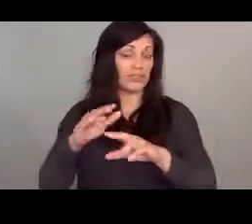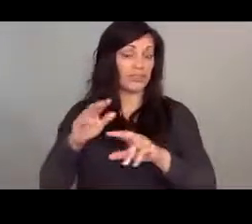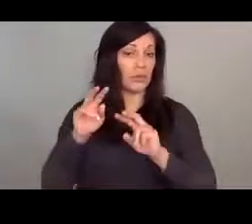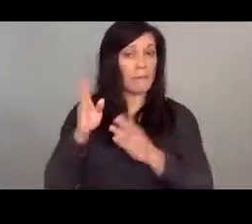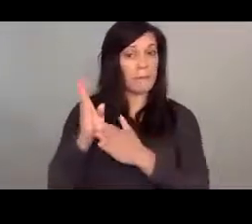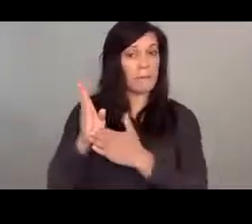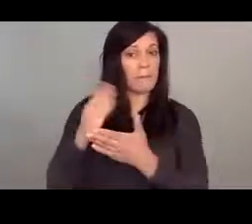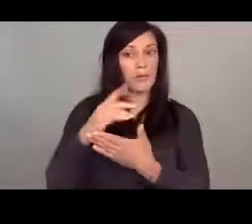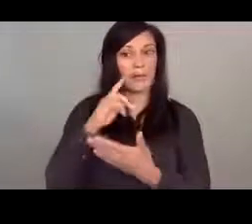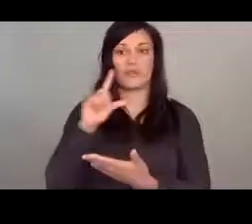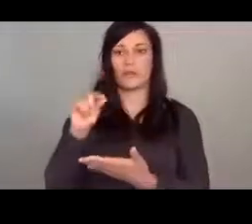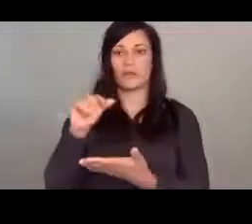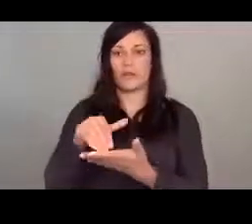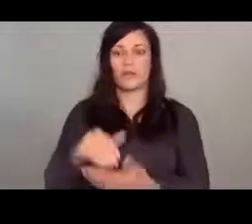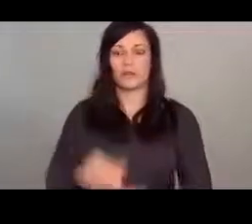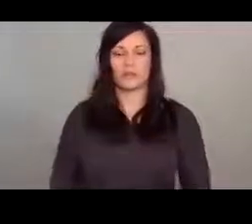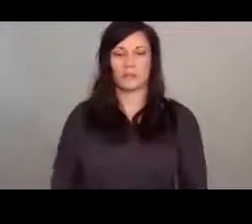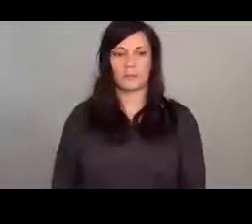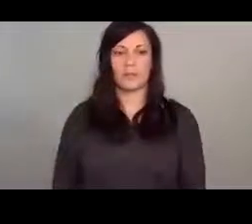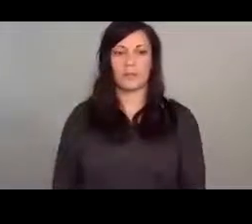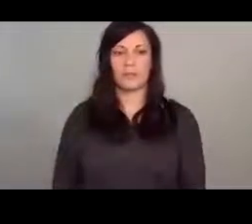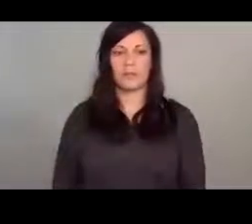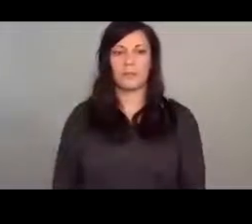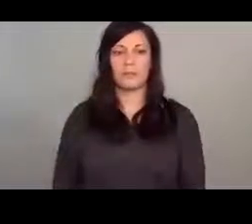budgeting for 20,000 in 2021.